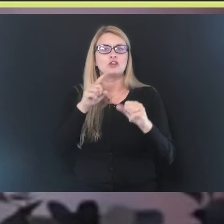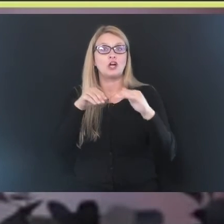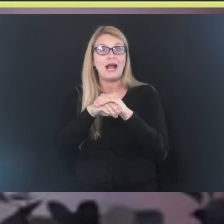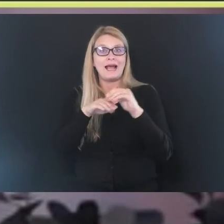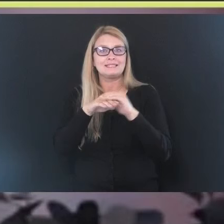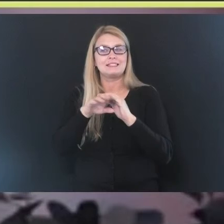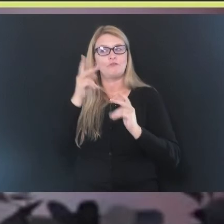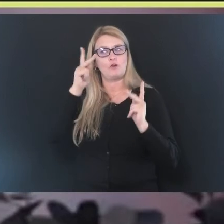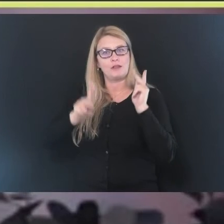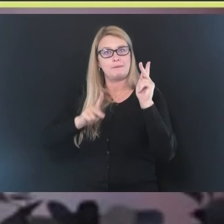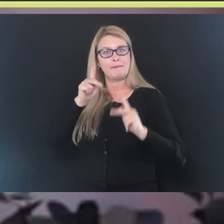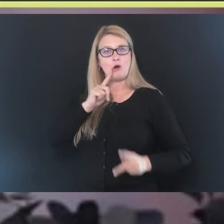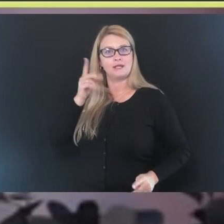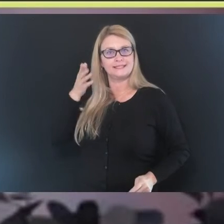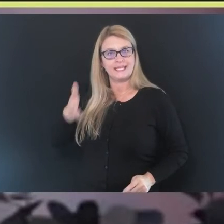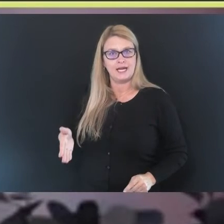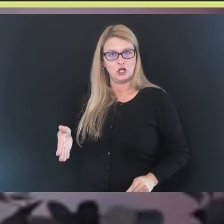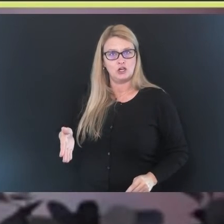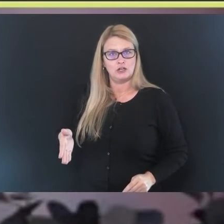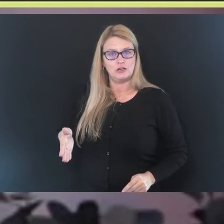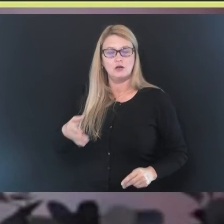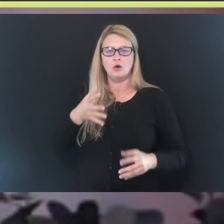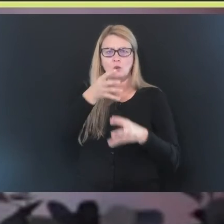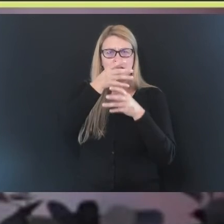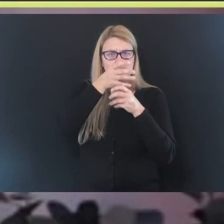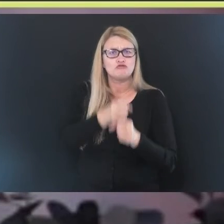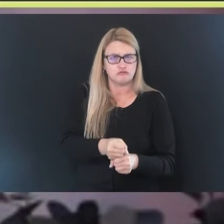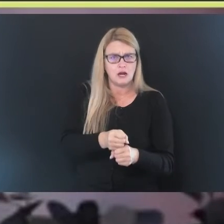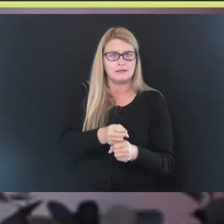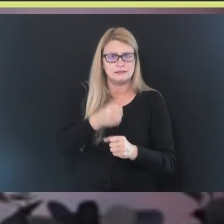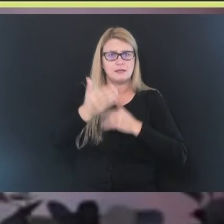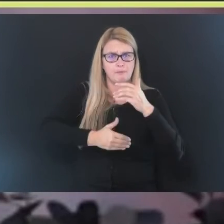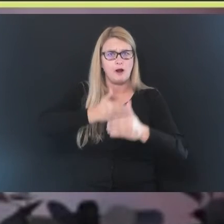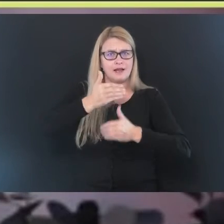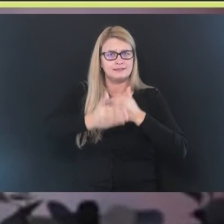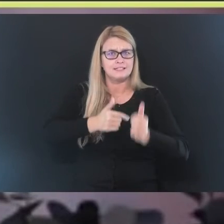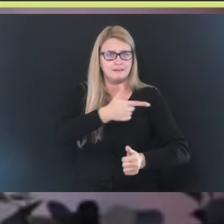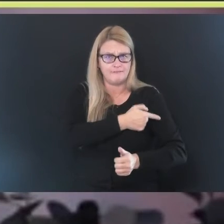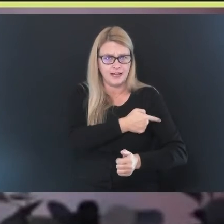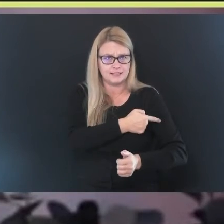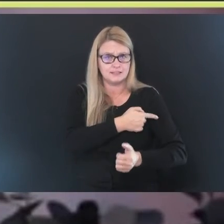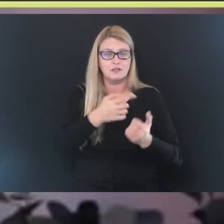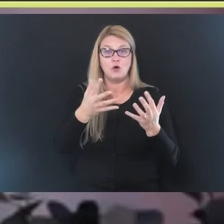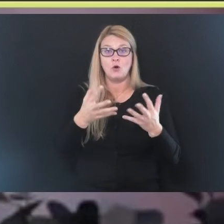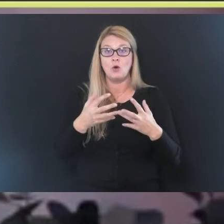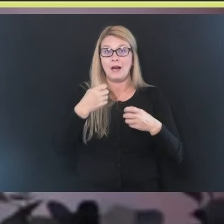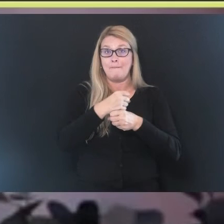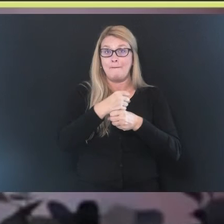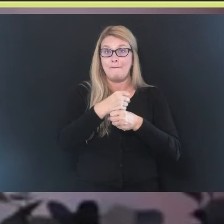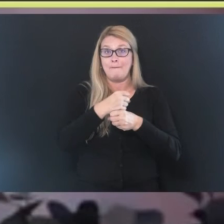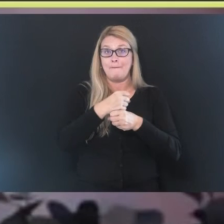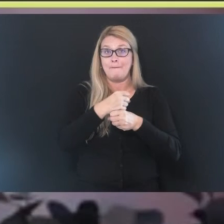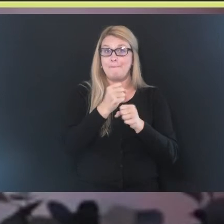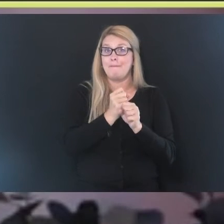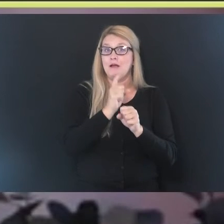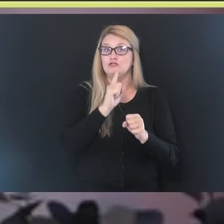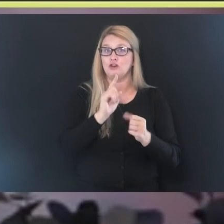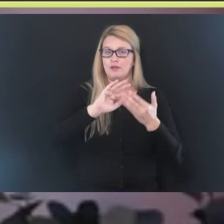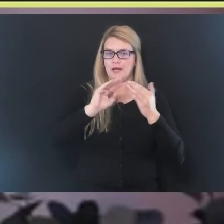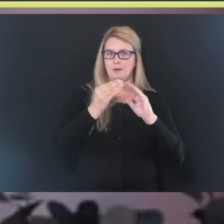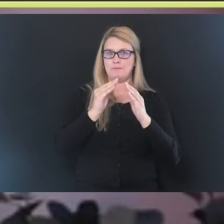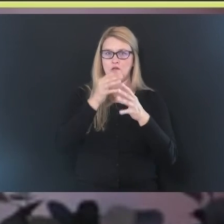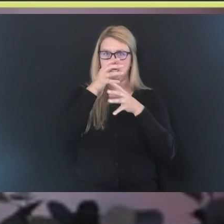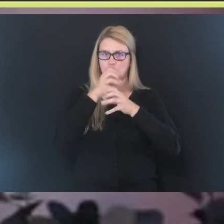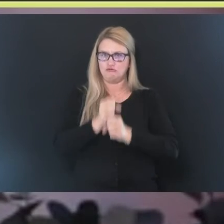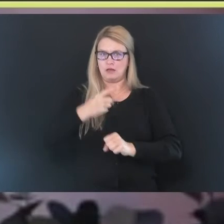people. We trust in the process of the vaccine, and we want to make sure the community trusts in how the vaccine is getting out to